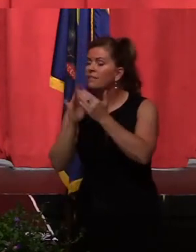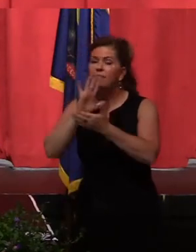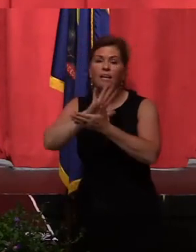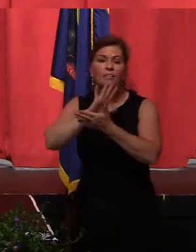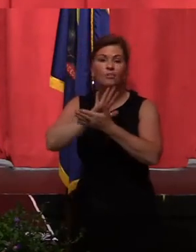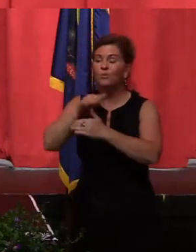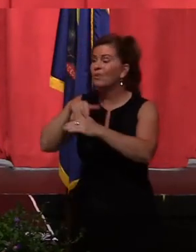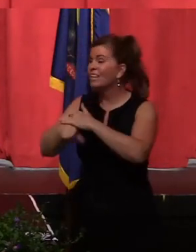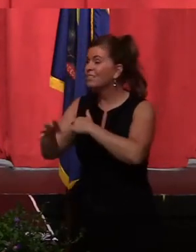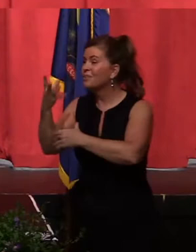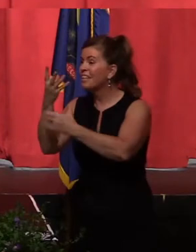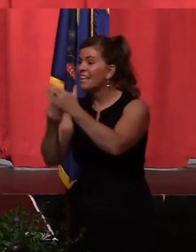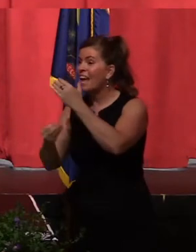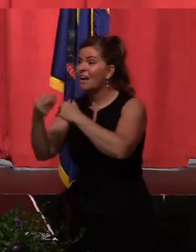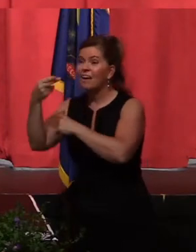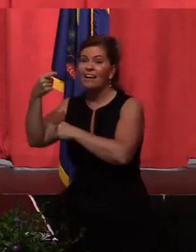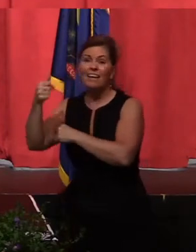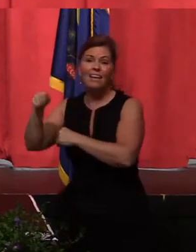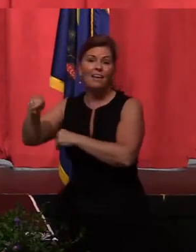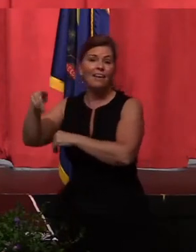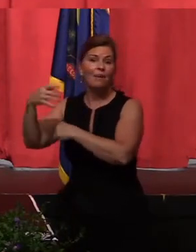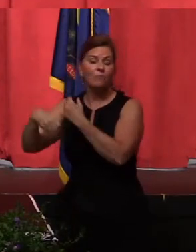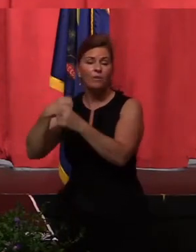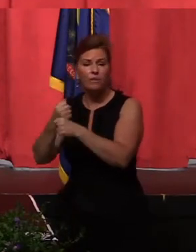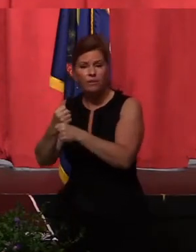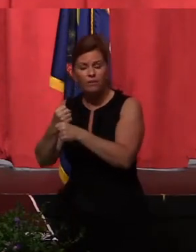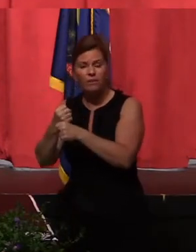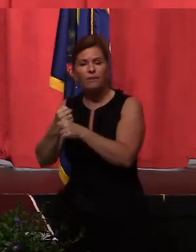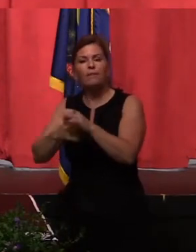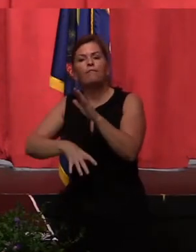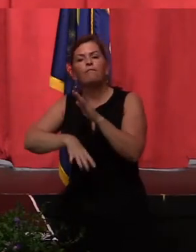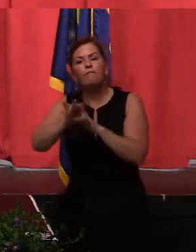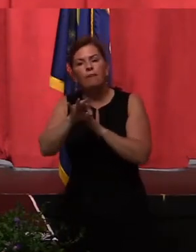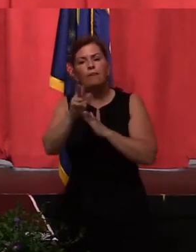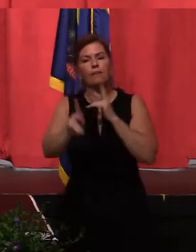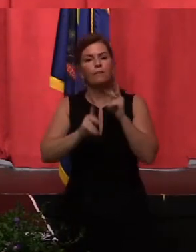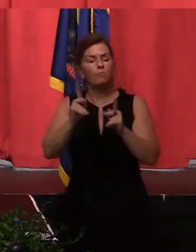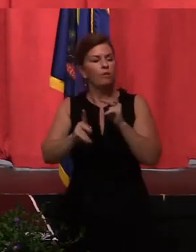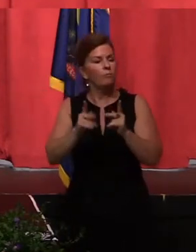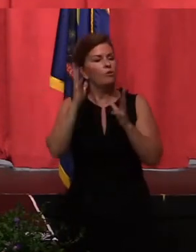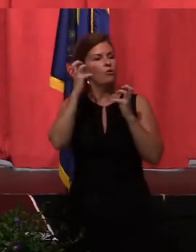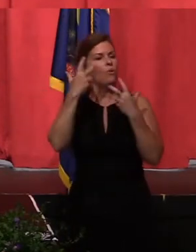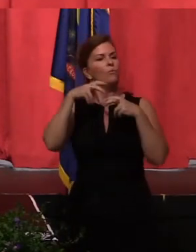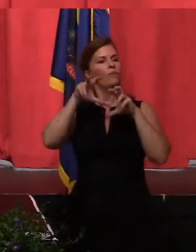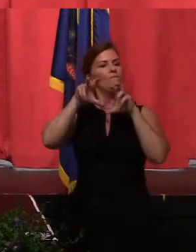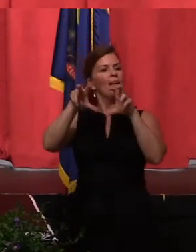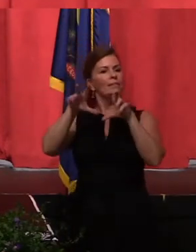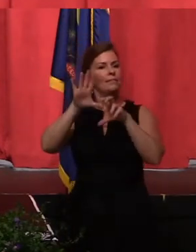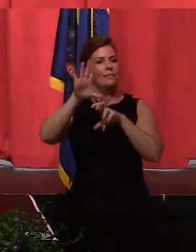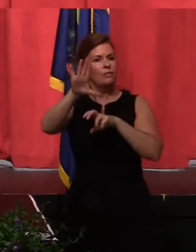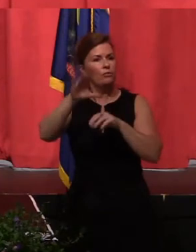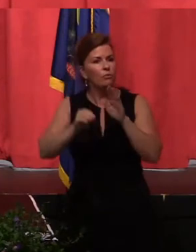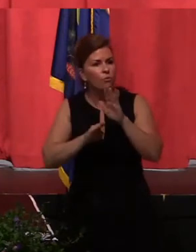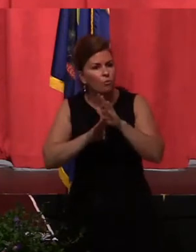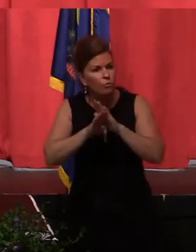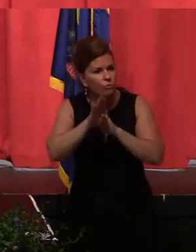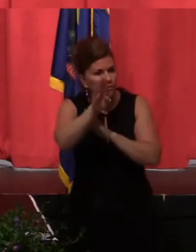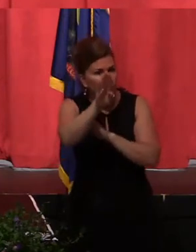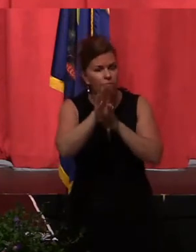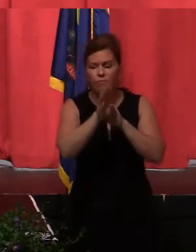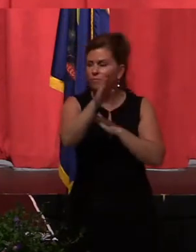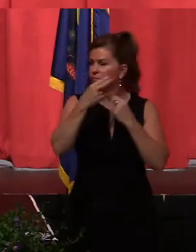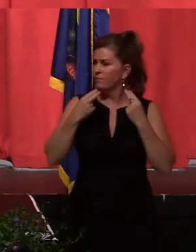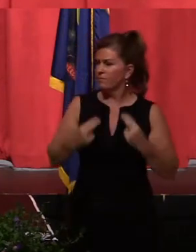gap year, gravitate toward the people who are willing to invest in your growth as a human. I've